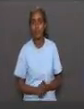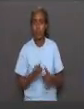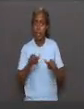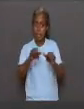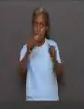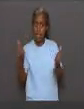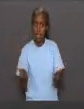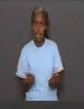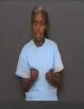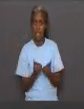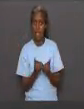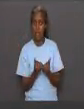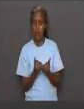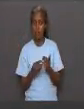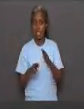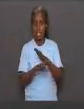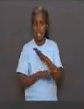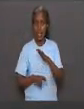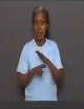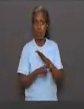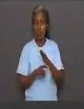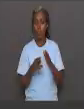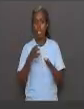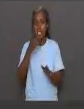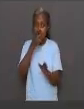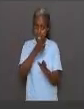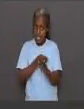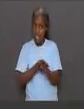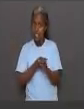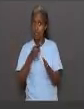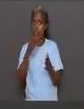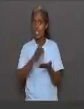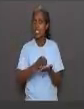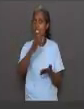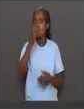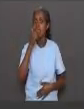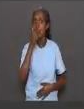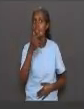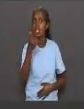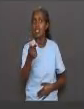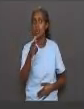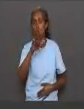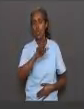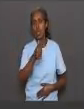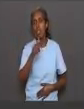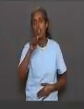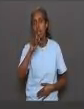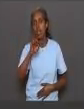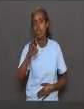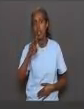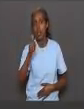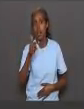The area around the sides of the cylinder is called its